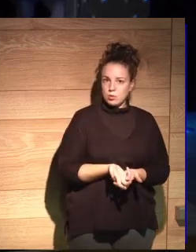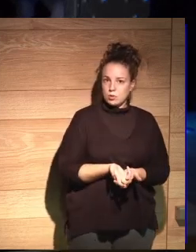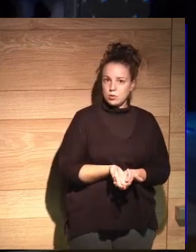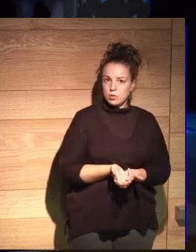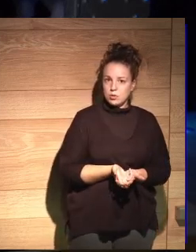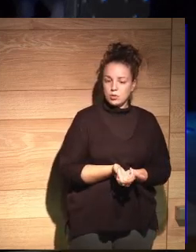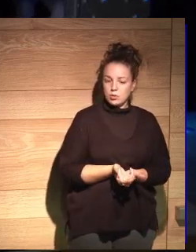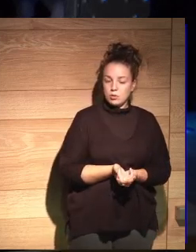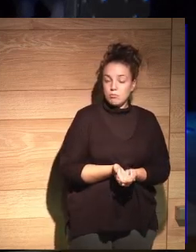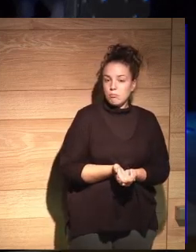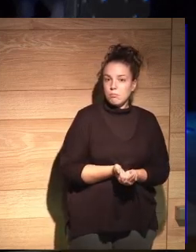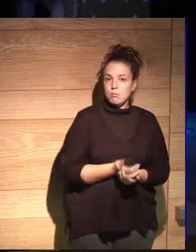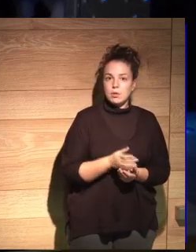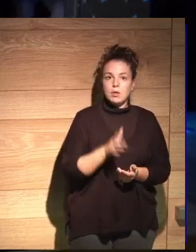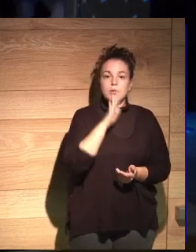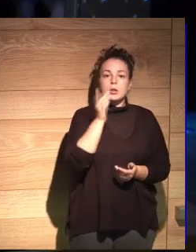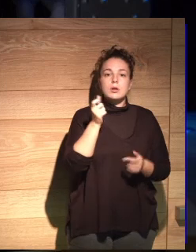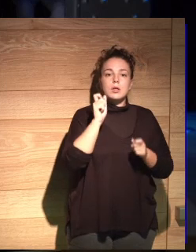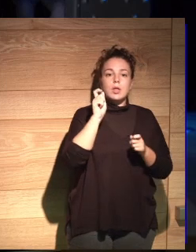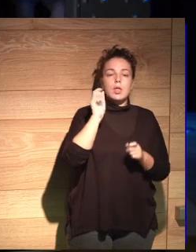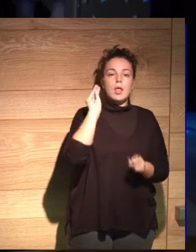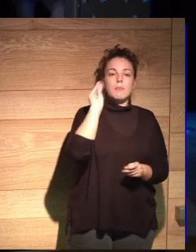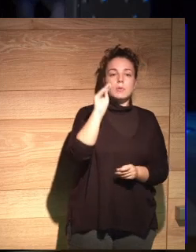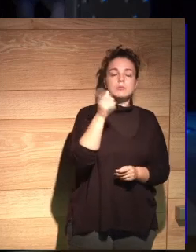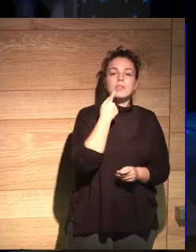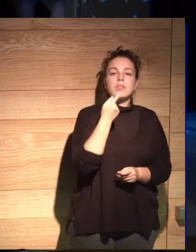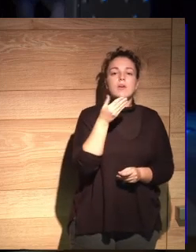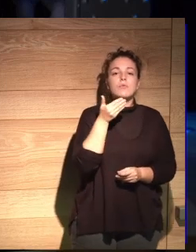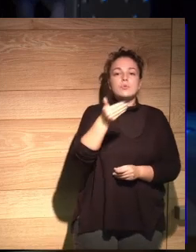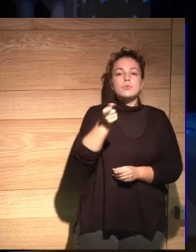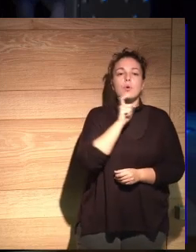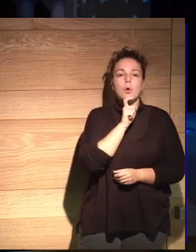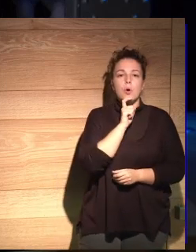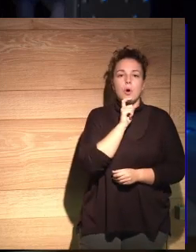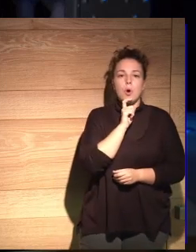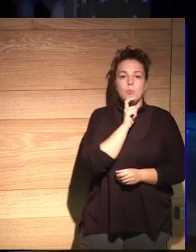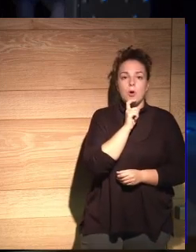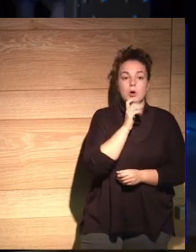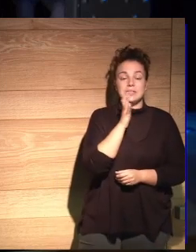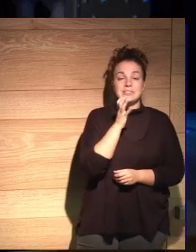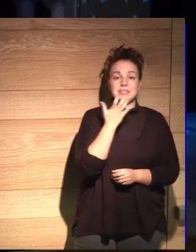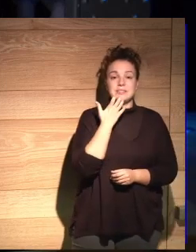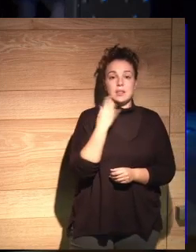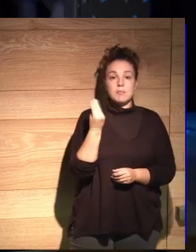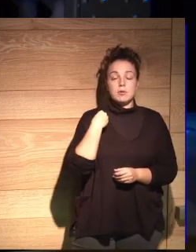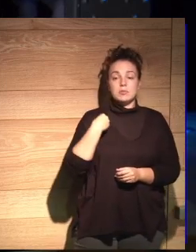the future? Any question that is thought like that, how the future will be,